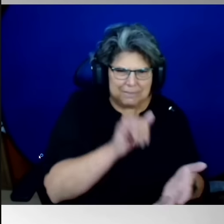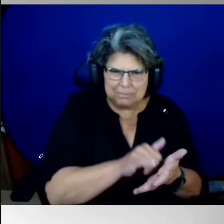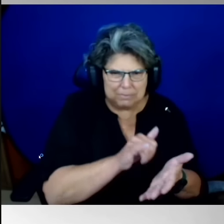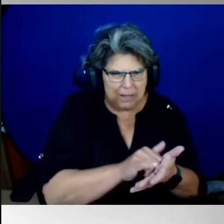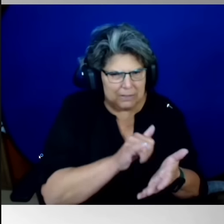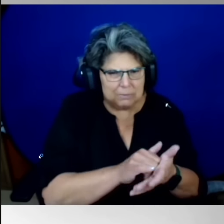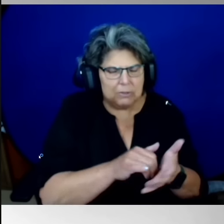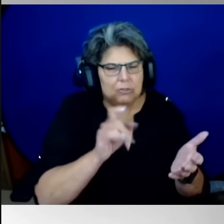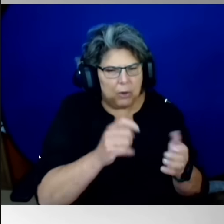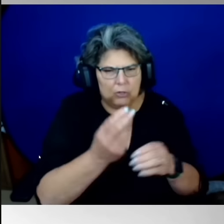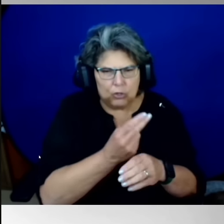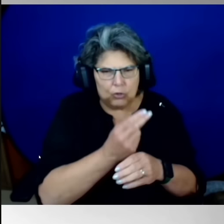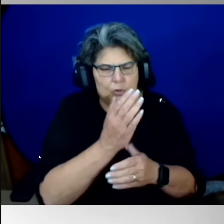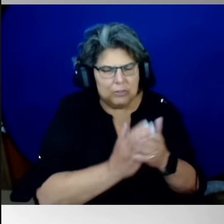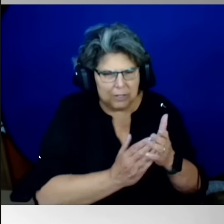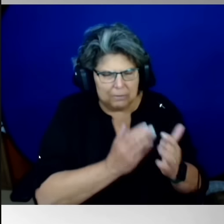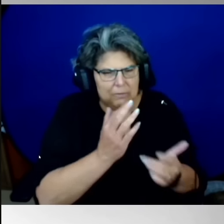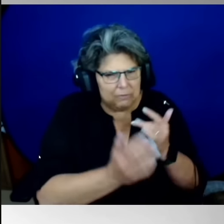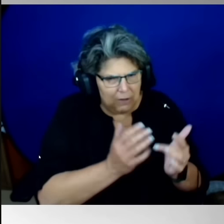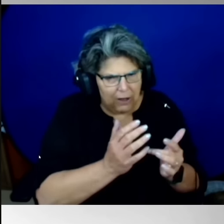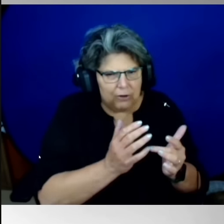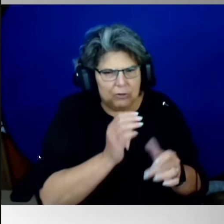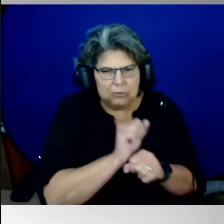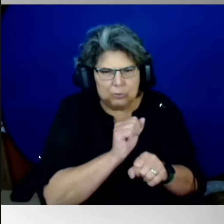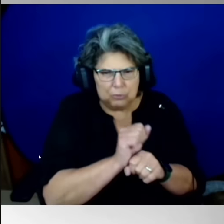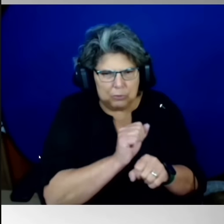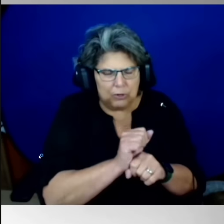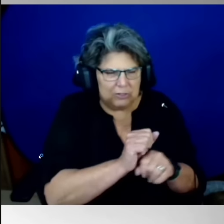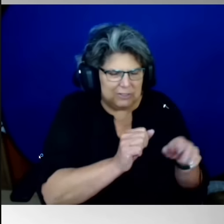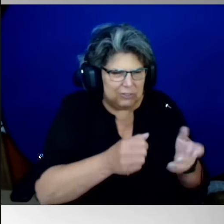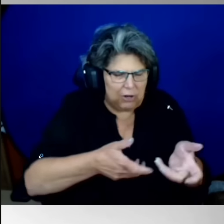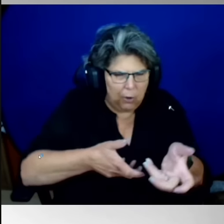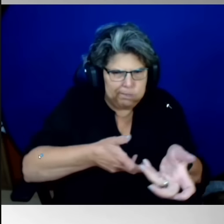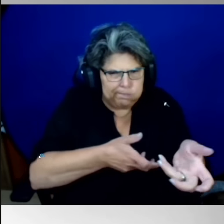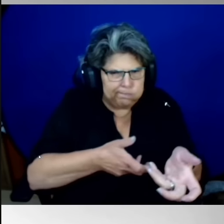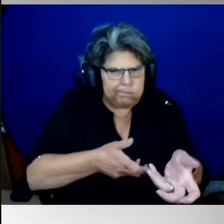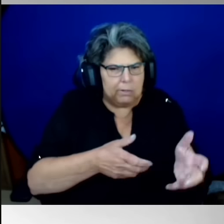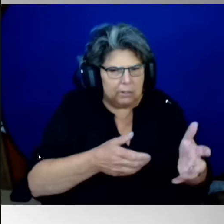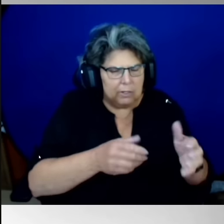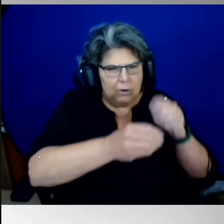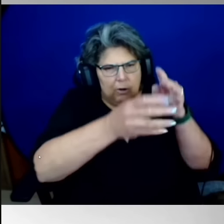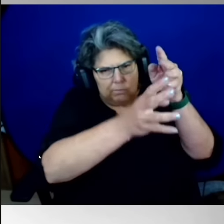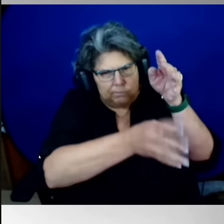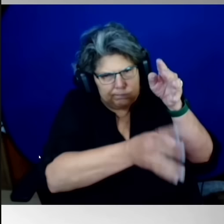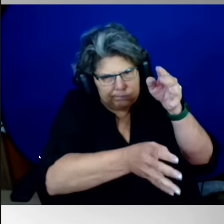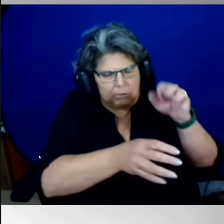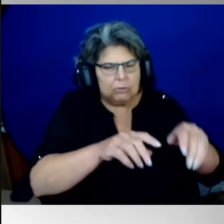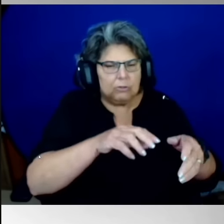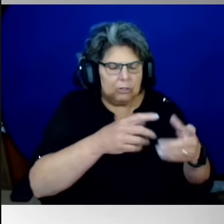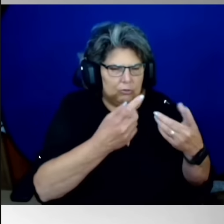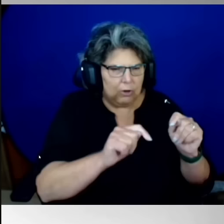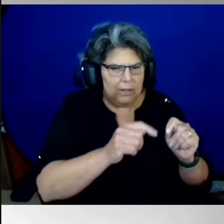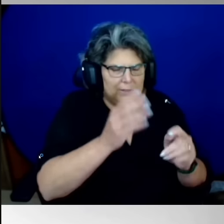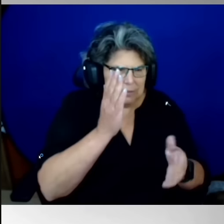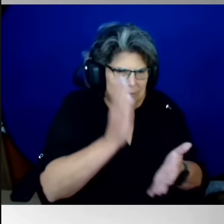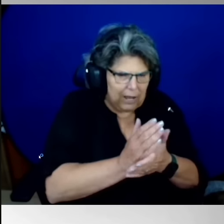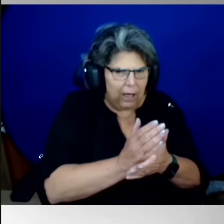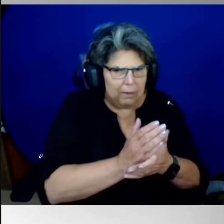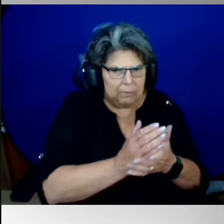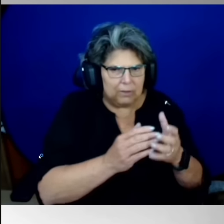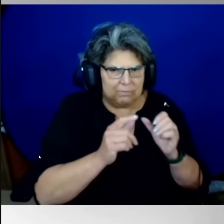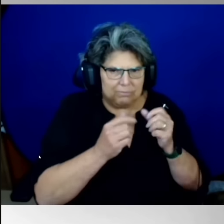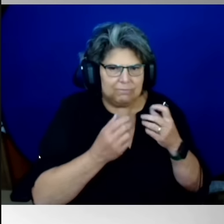utilize some firing operations to be able to check up the fire or to stop the rapid advance of the fire moving